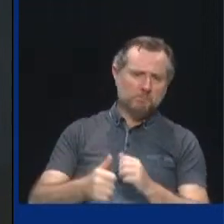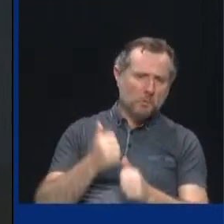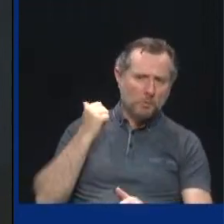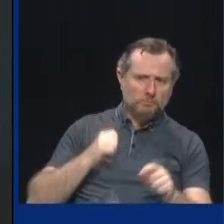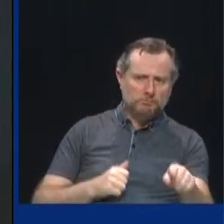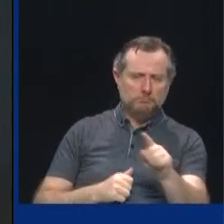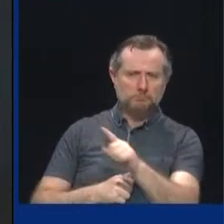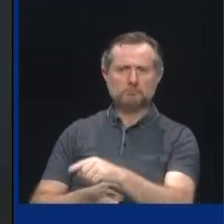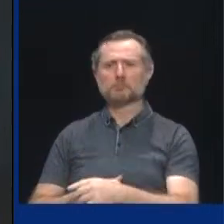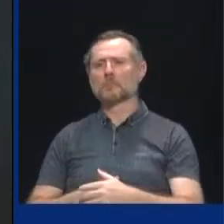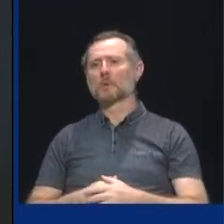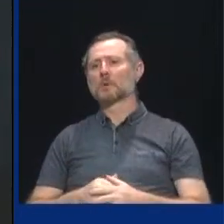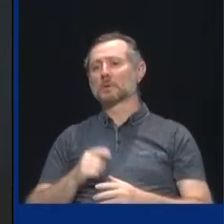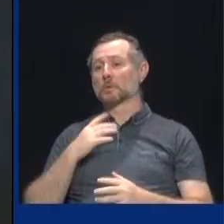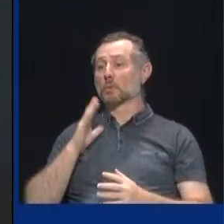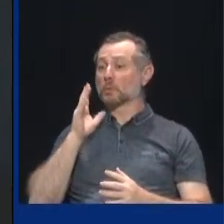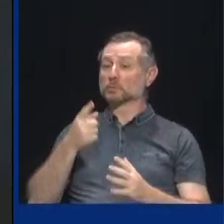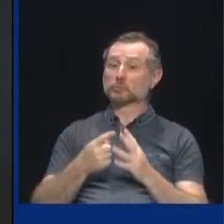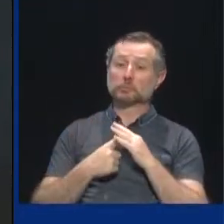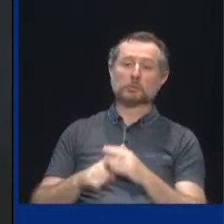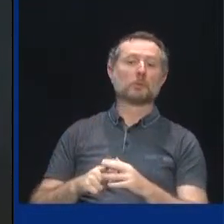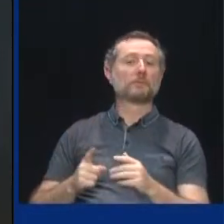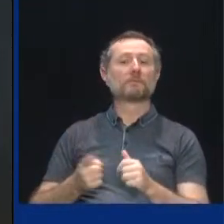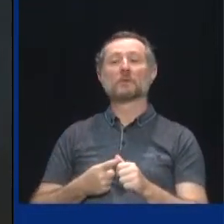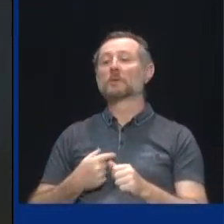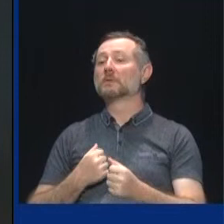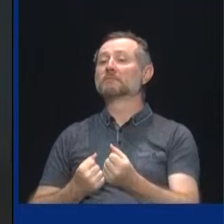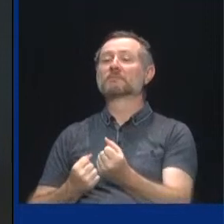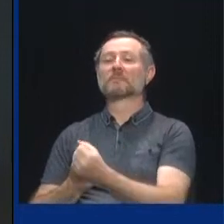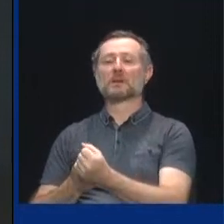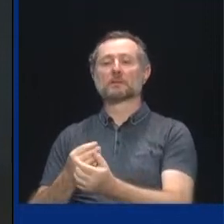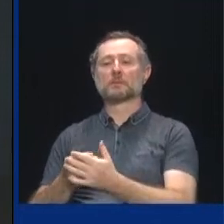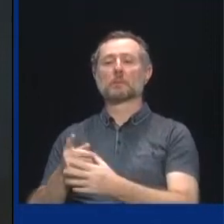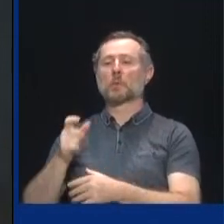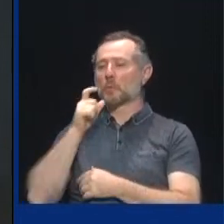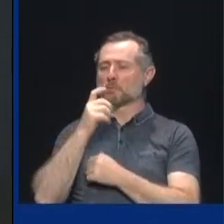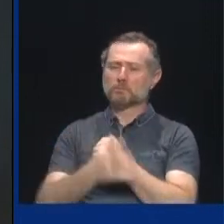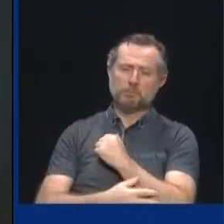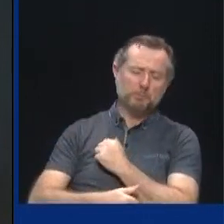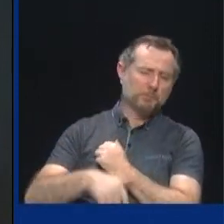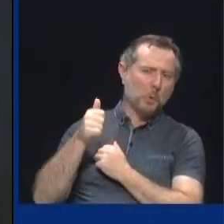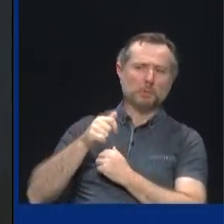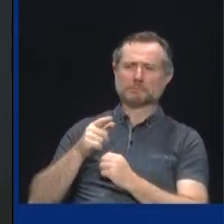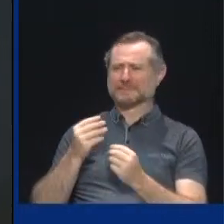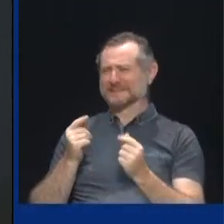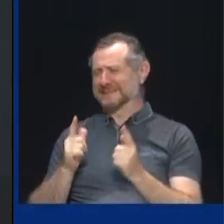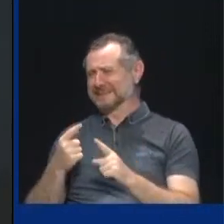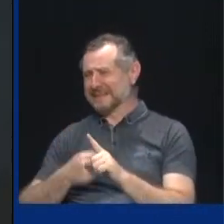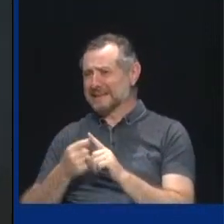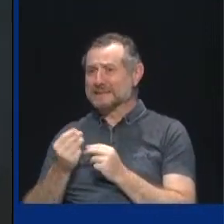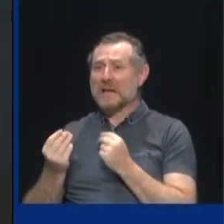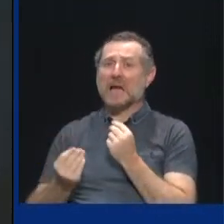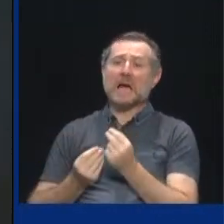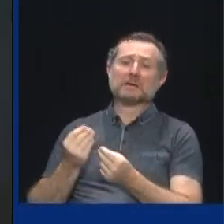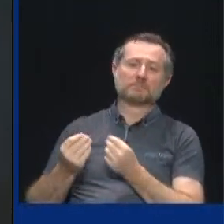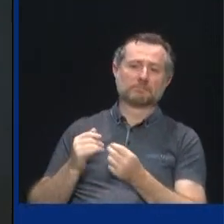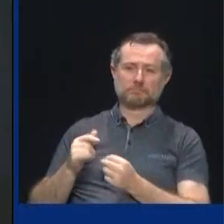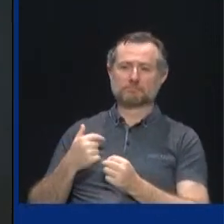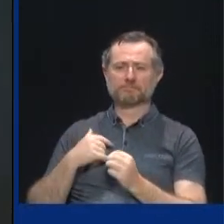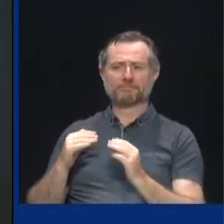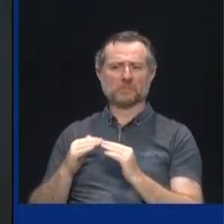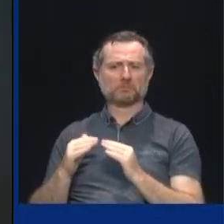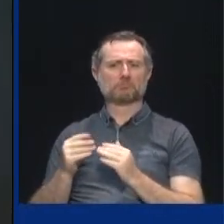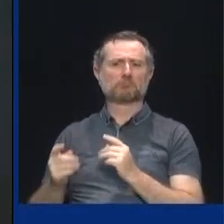with funding the poorest tenants and then work our way up, which we think is fair. And the funding will be out by